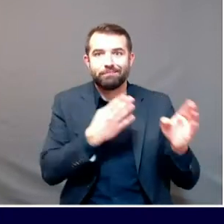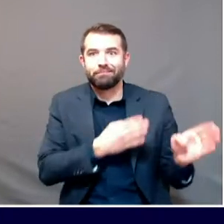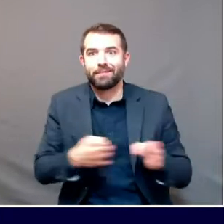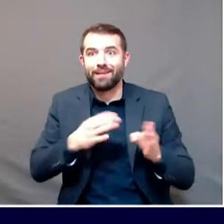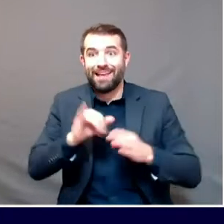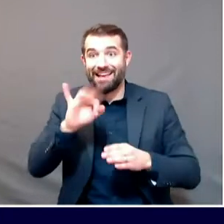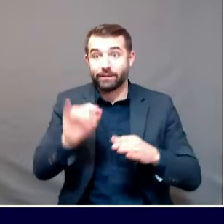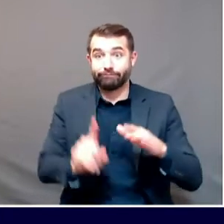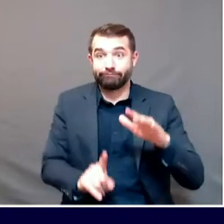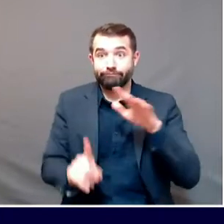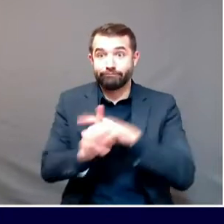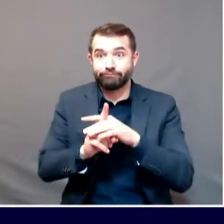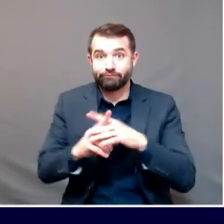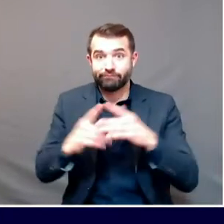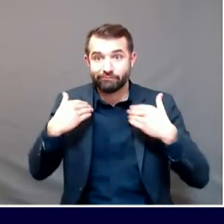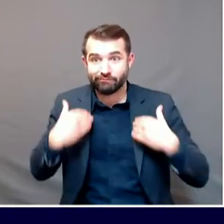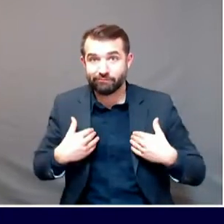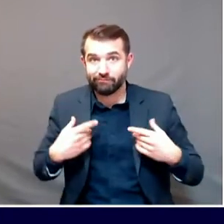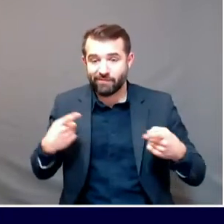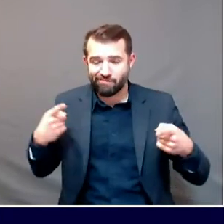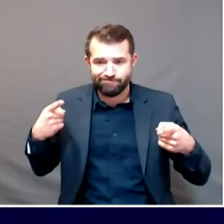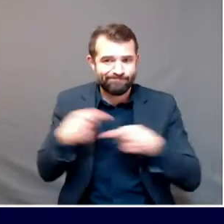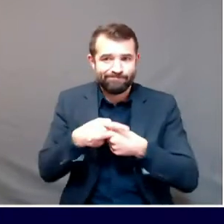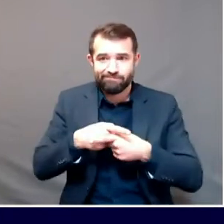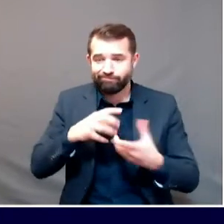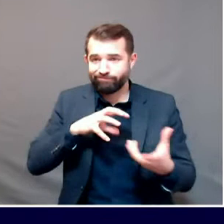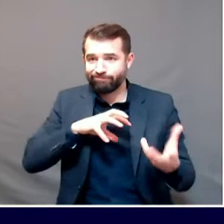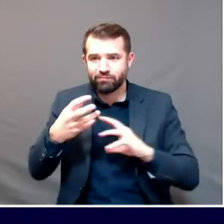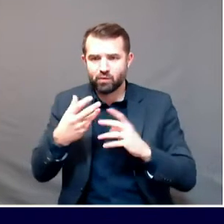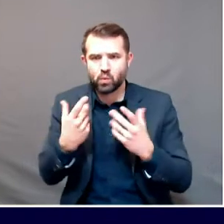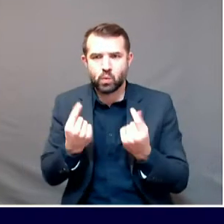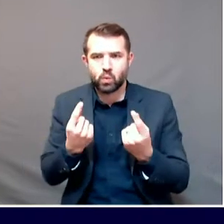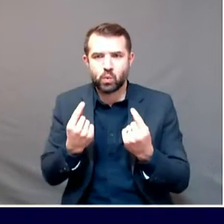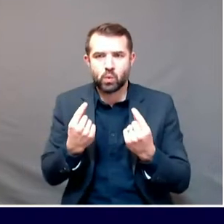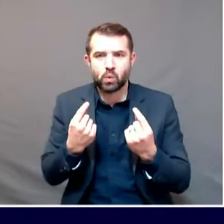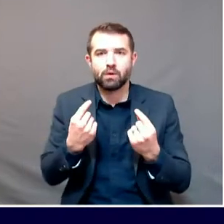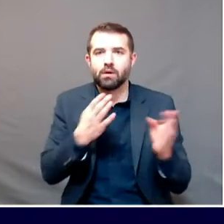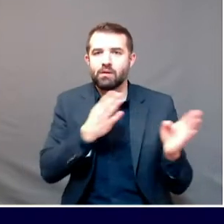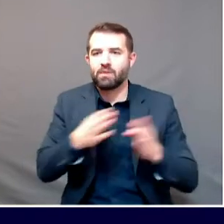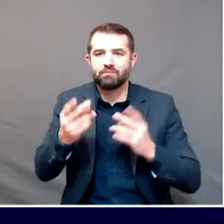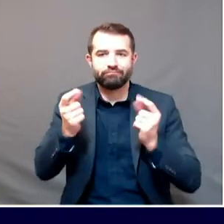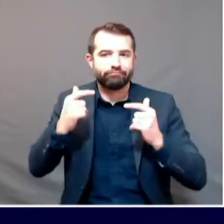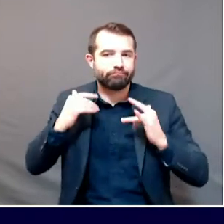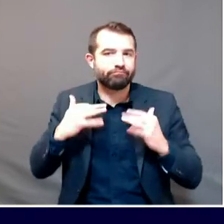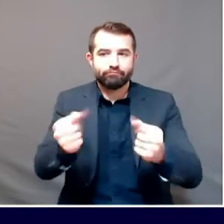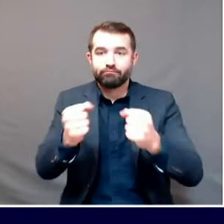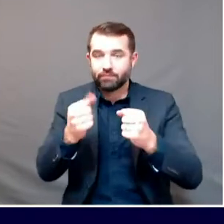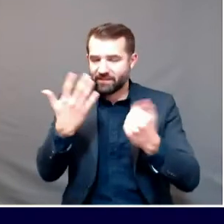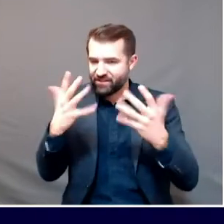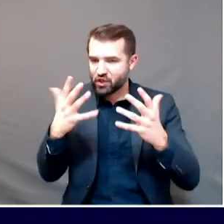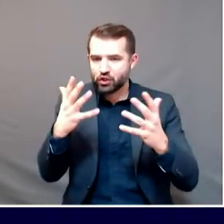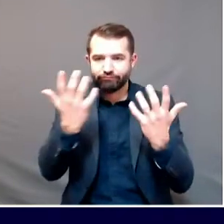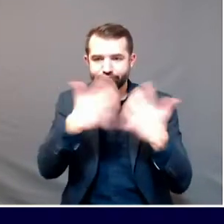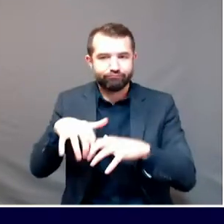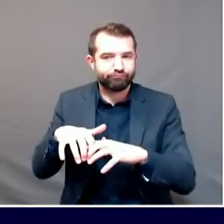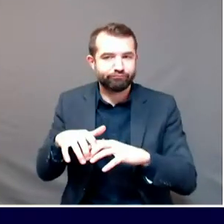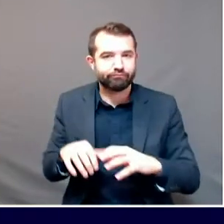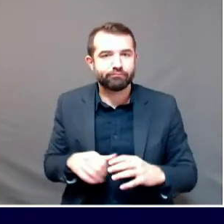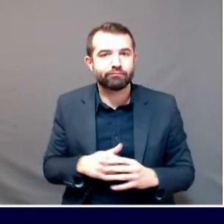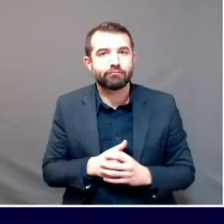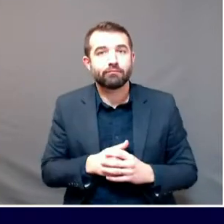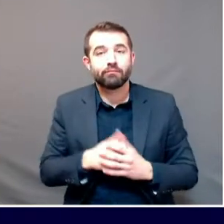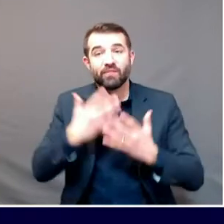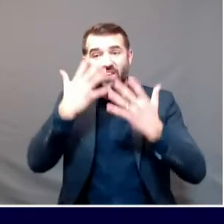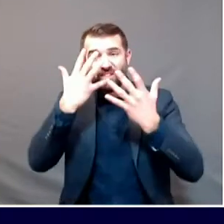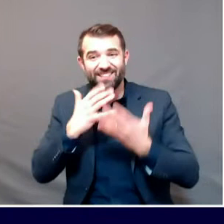such a massive worldwide effort to vaccinate individuals, there will unfortunately be some adverse reactions. None of them